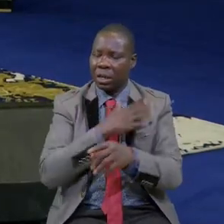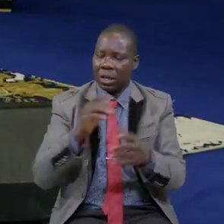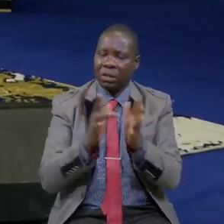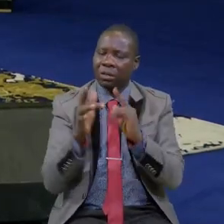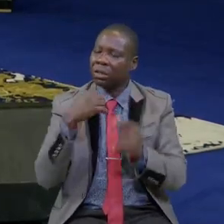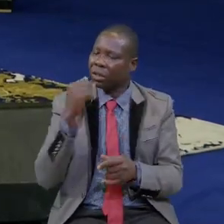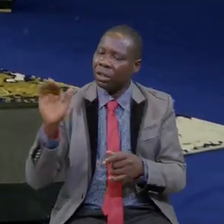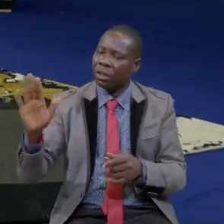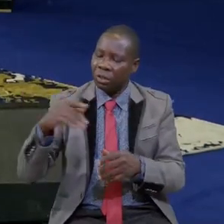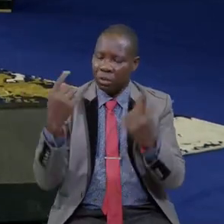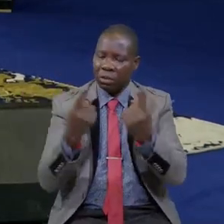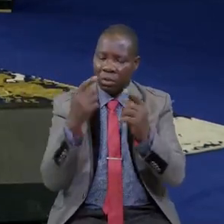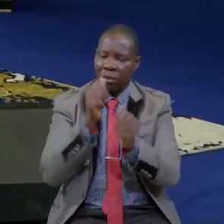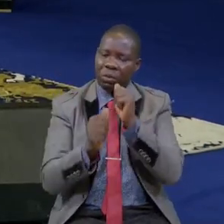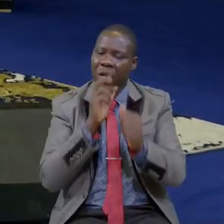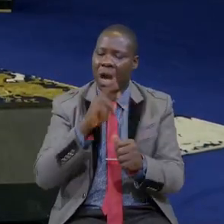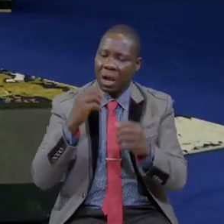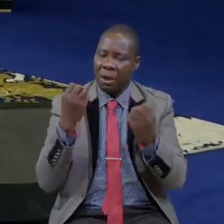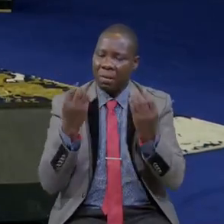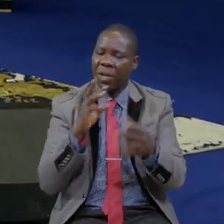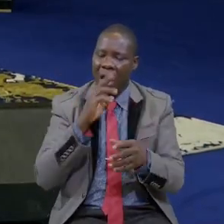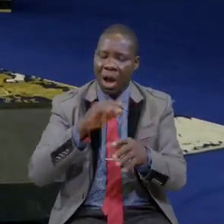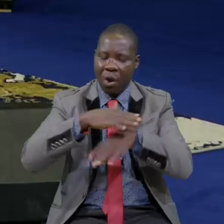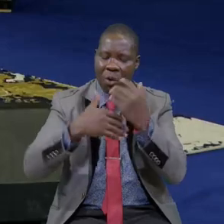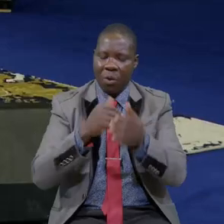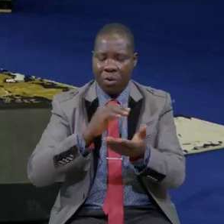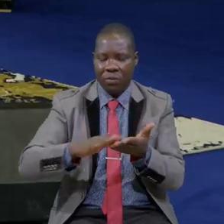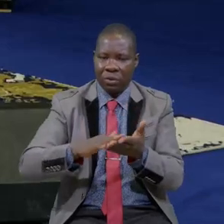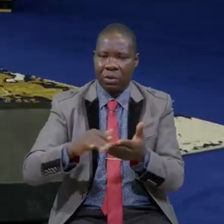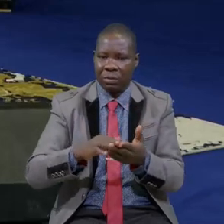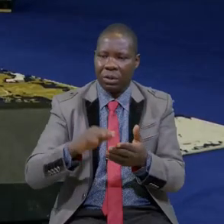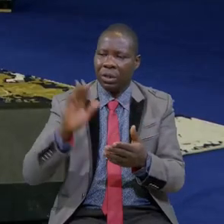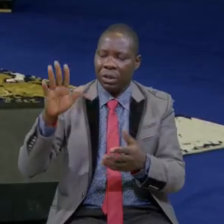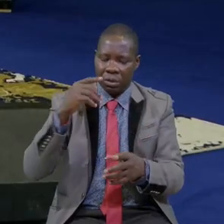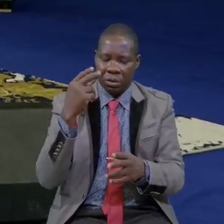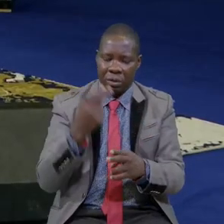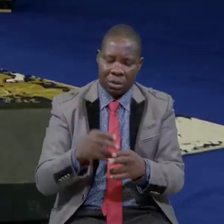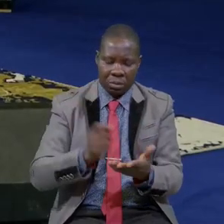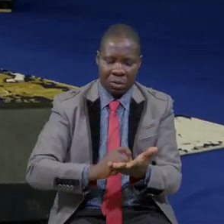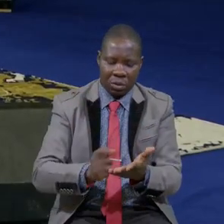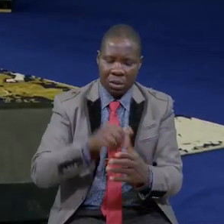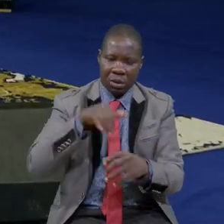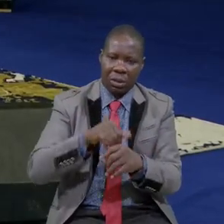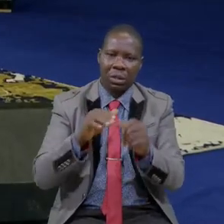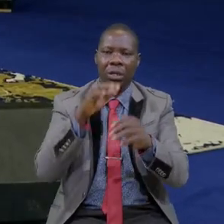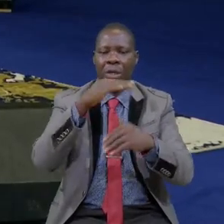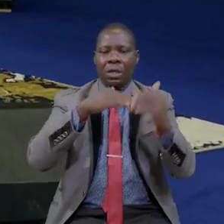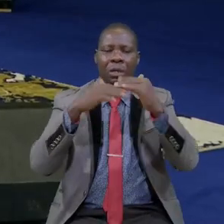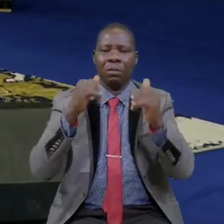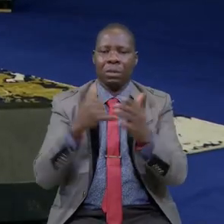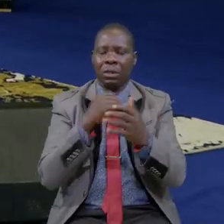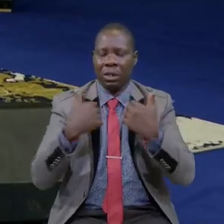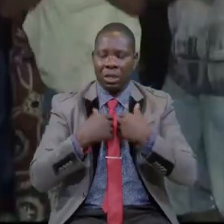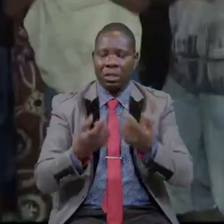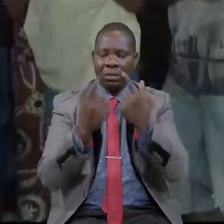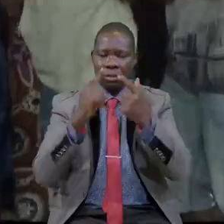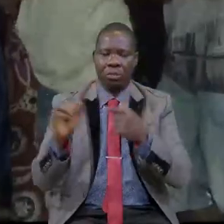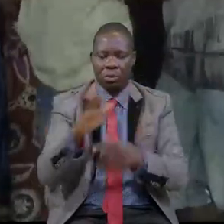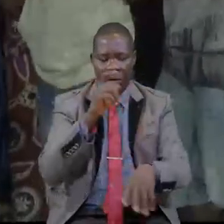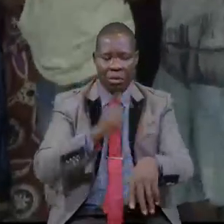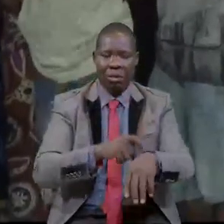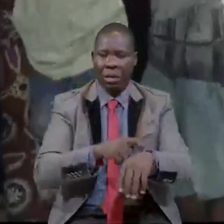forgiven even the name written in heaven it has come to your turn